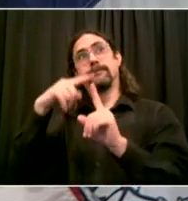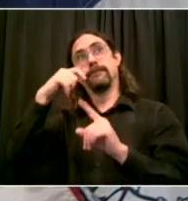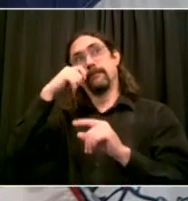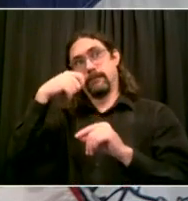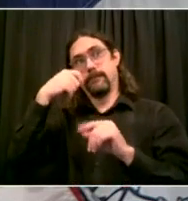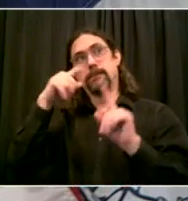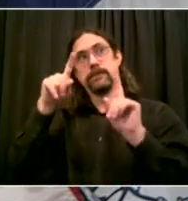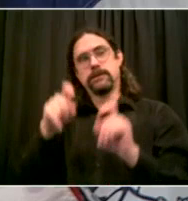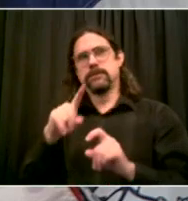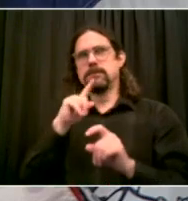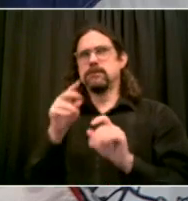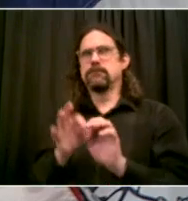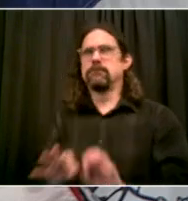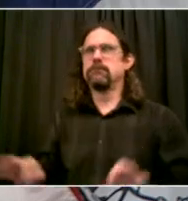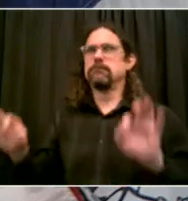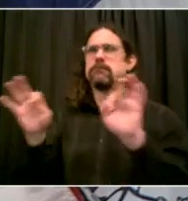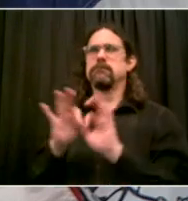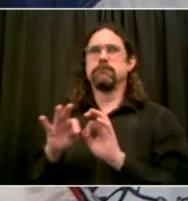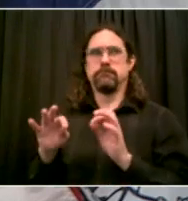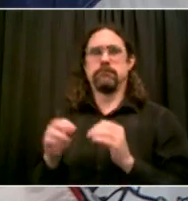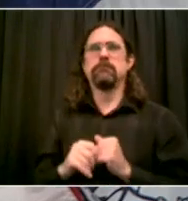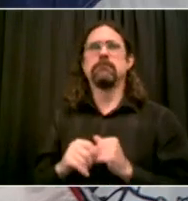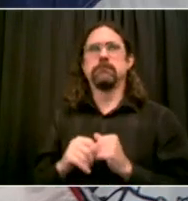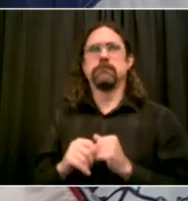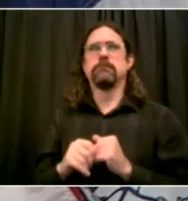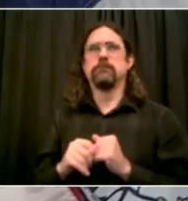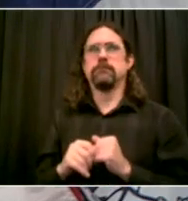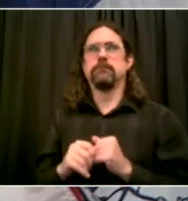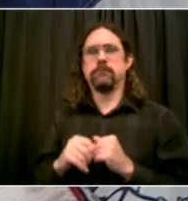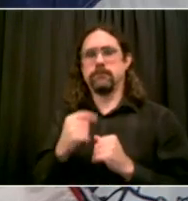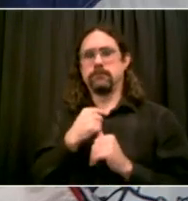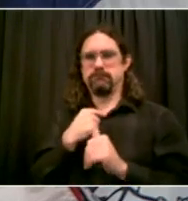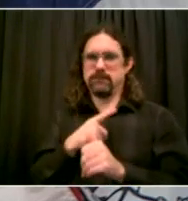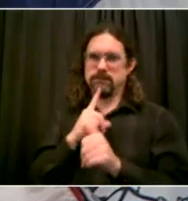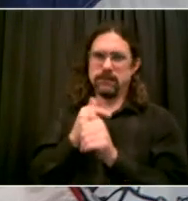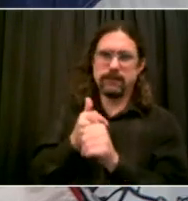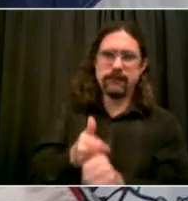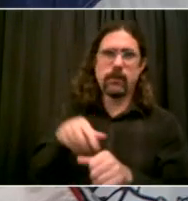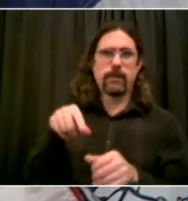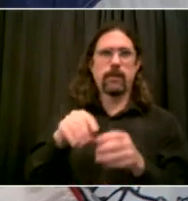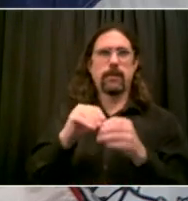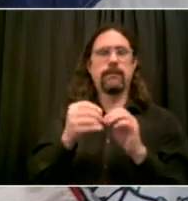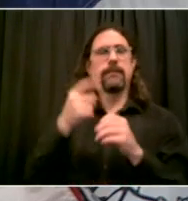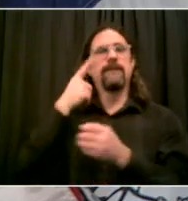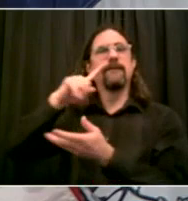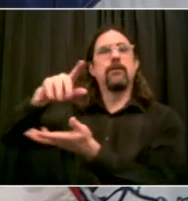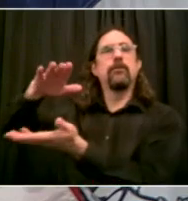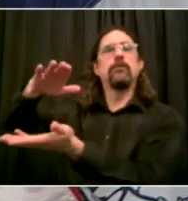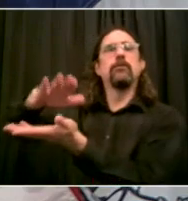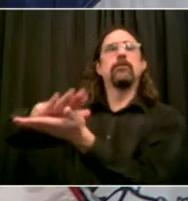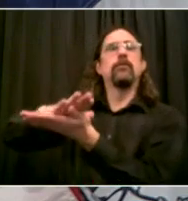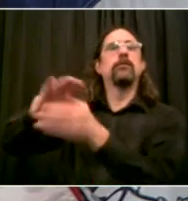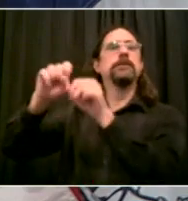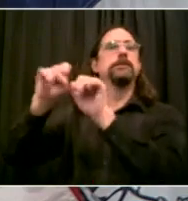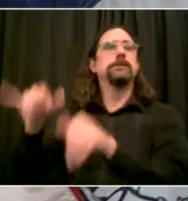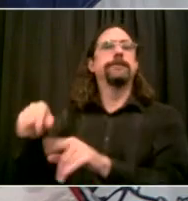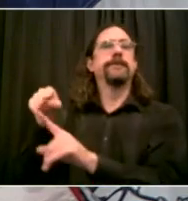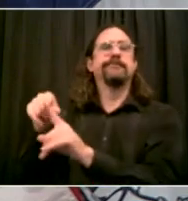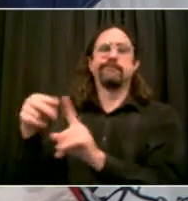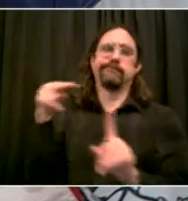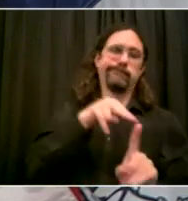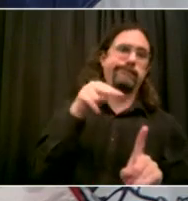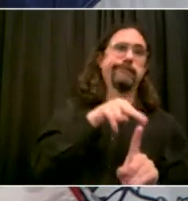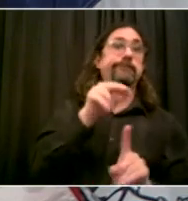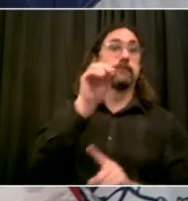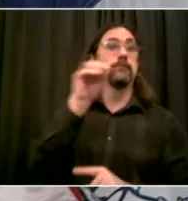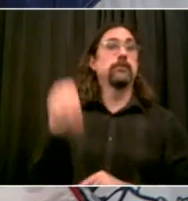So what I would say will unfortunately indicate if we're in a full-blown second wave would be if those case numbers remain high,